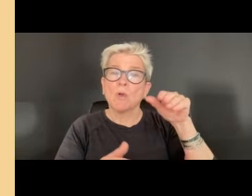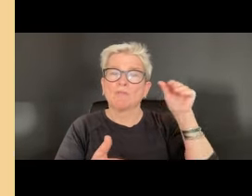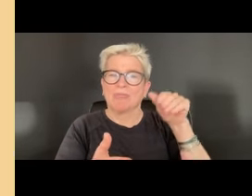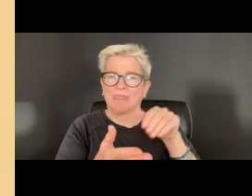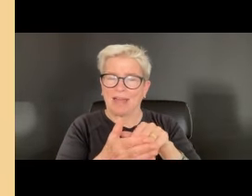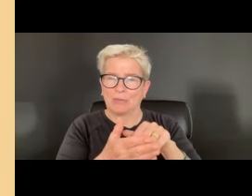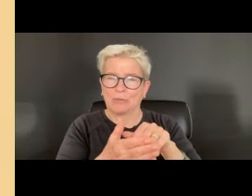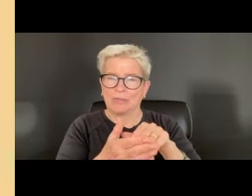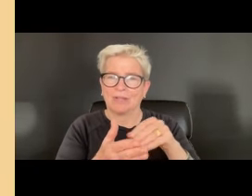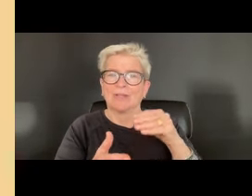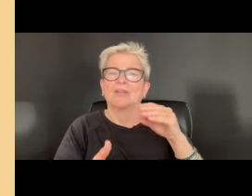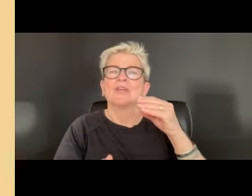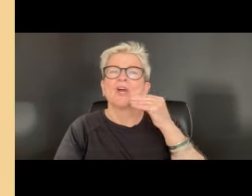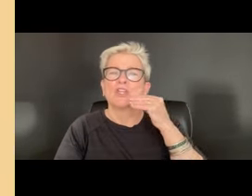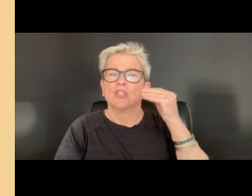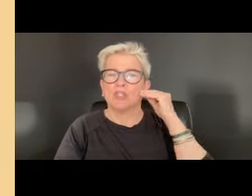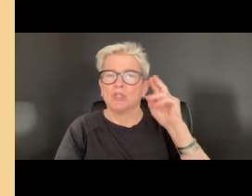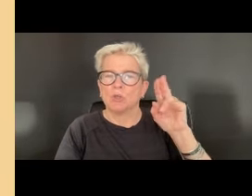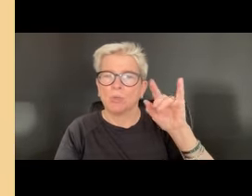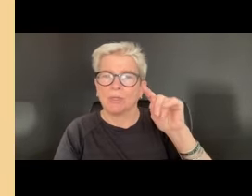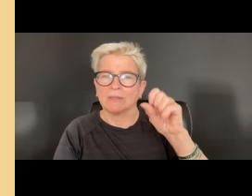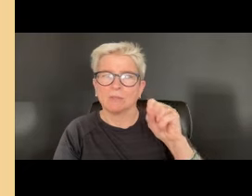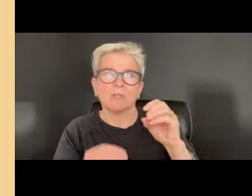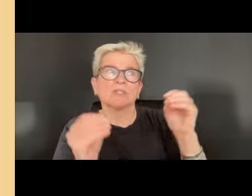more than Bellevue's planning for.